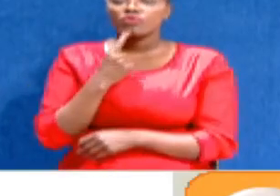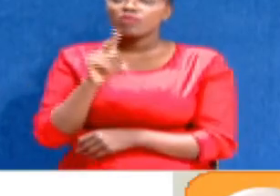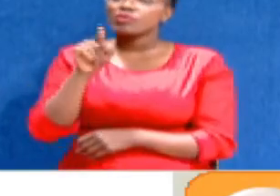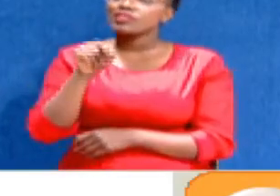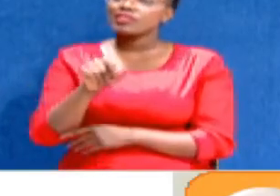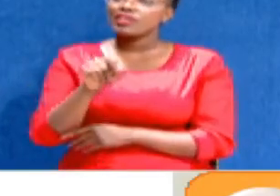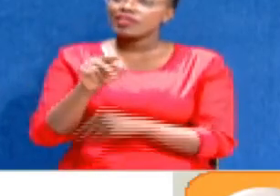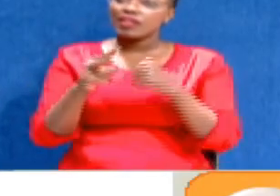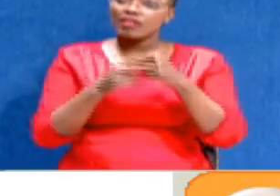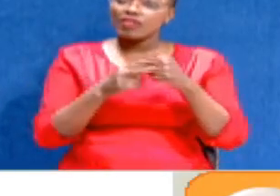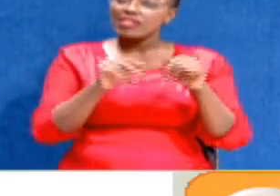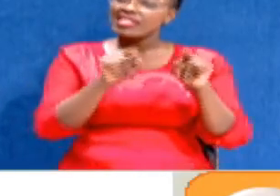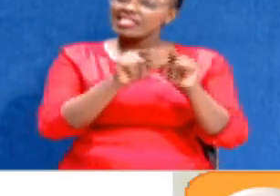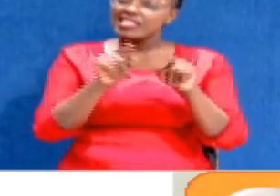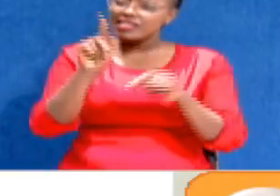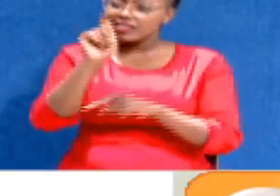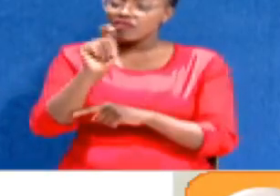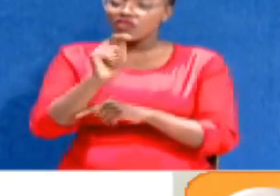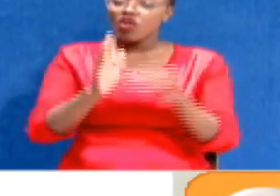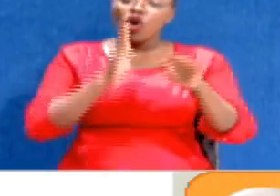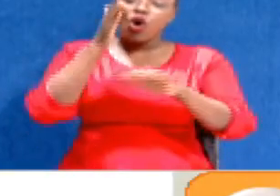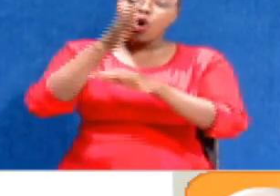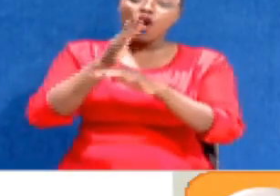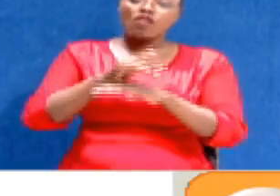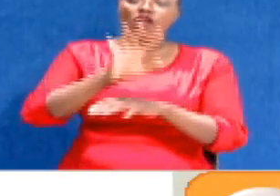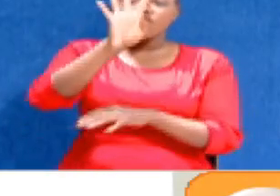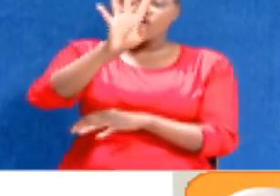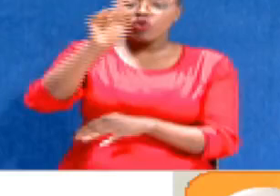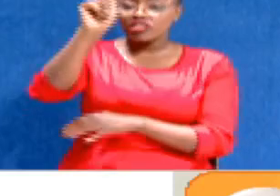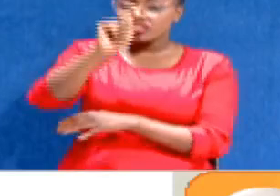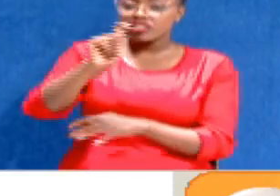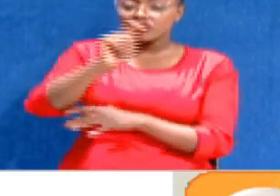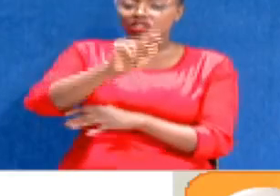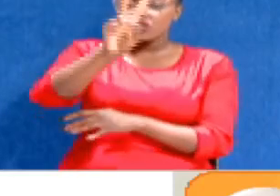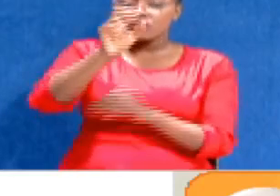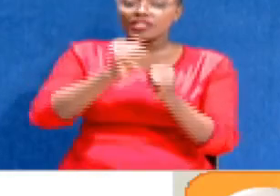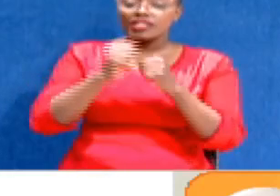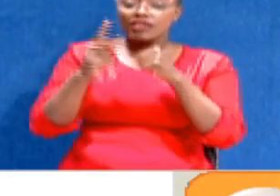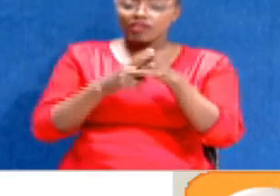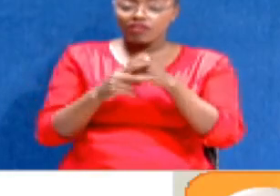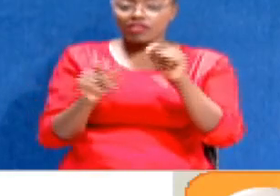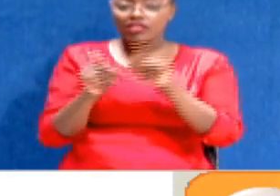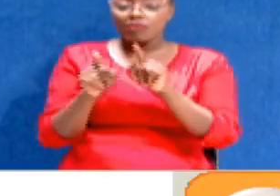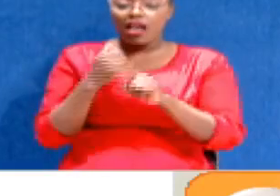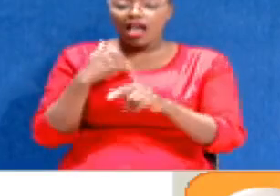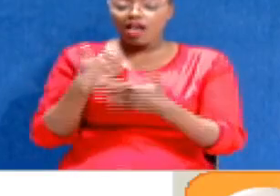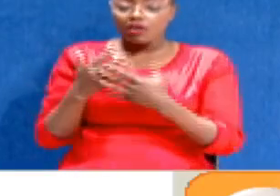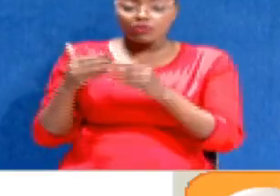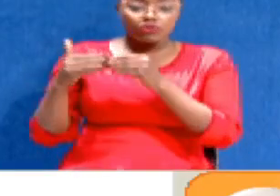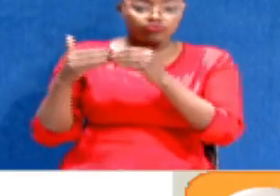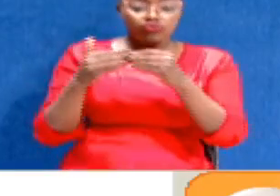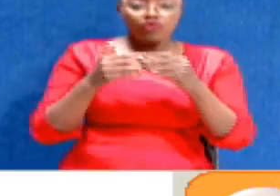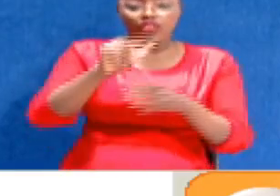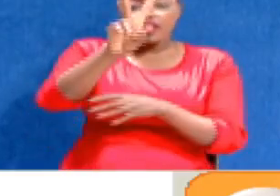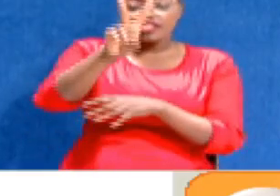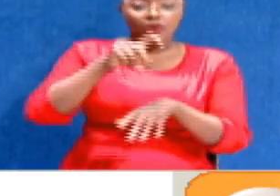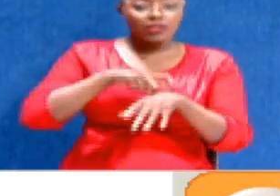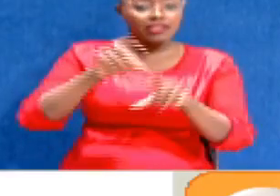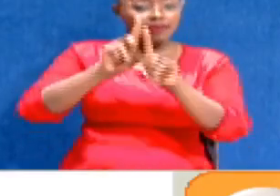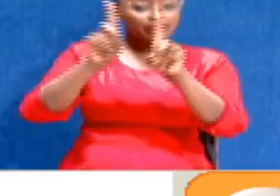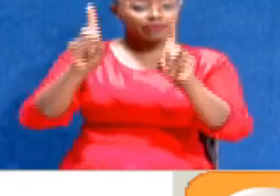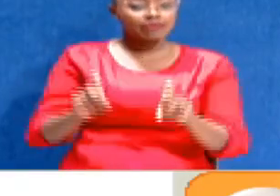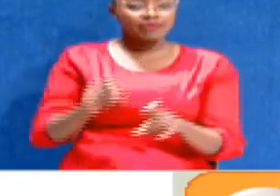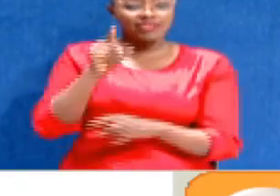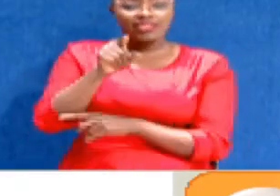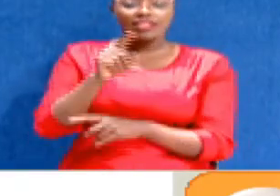in 2013 to over $4 trillion in 2017 was being re-elected to lead the country for a second term?